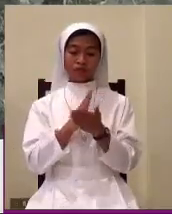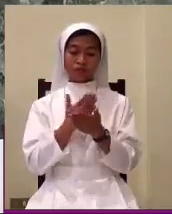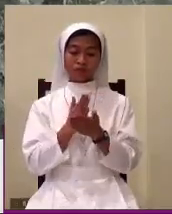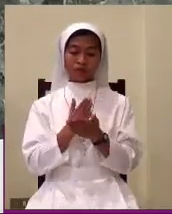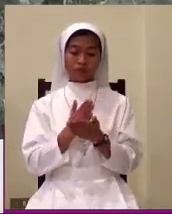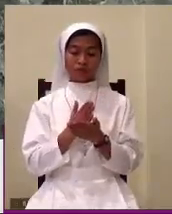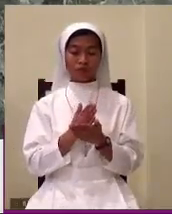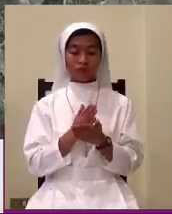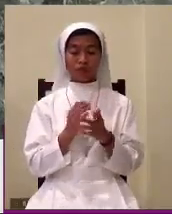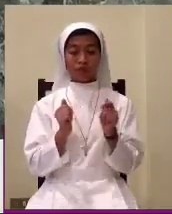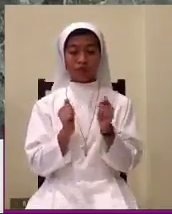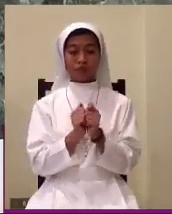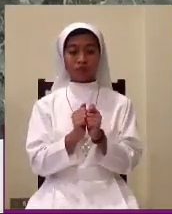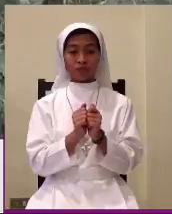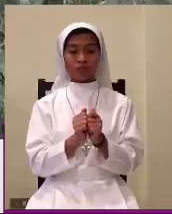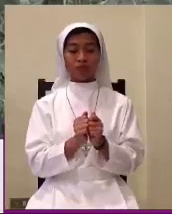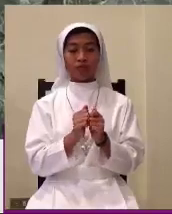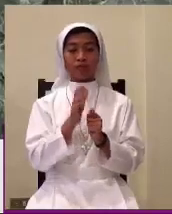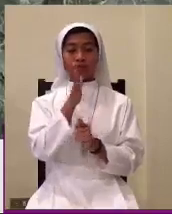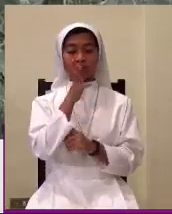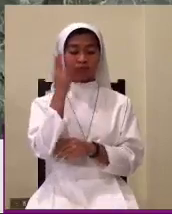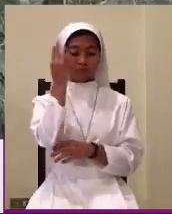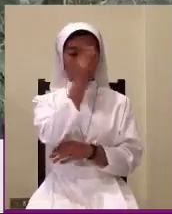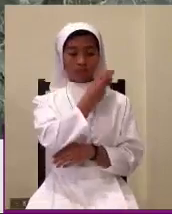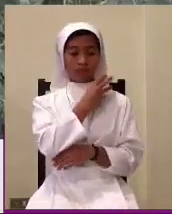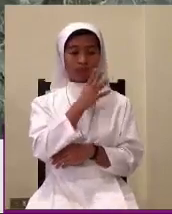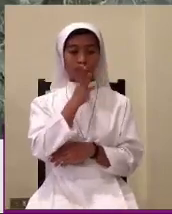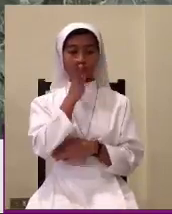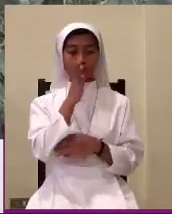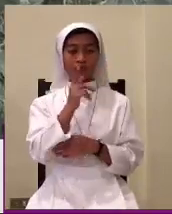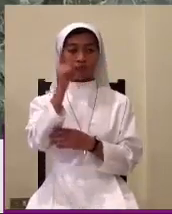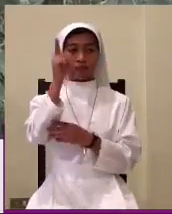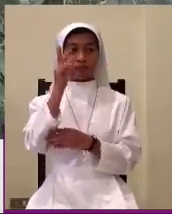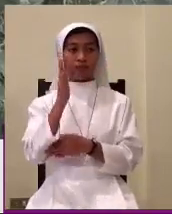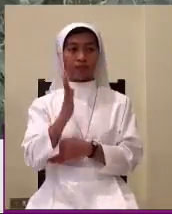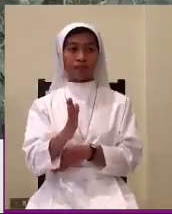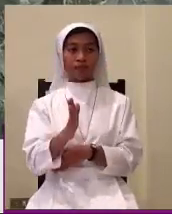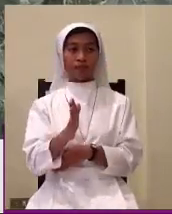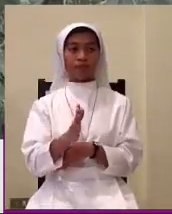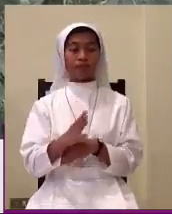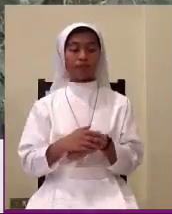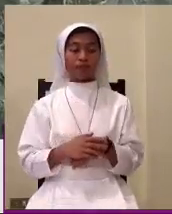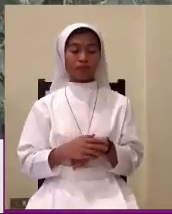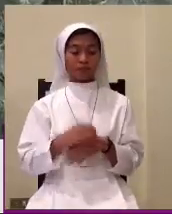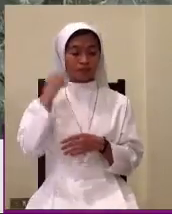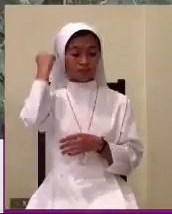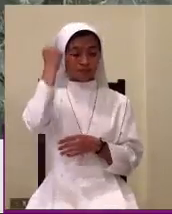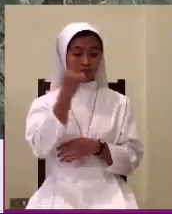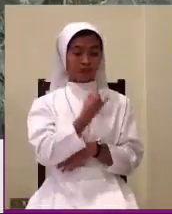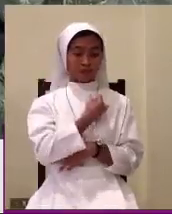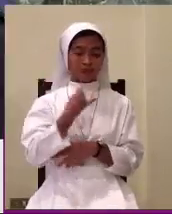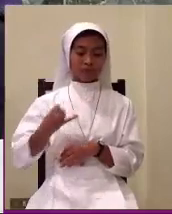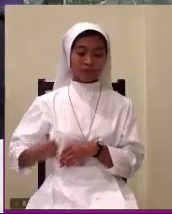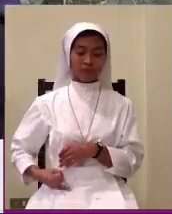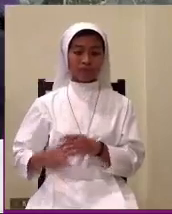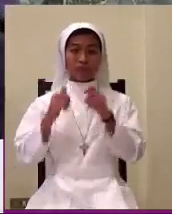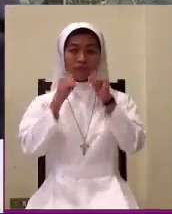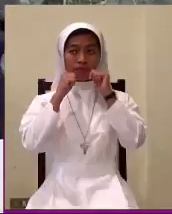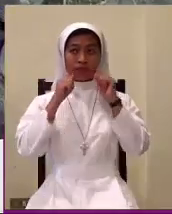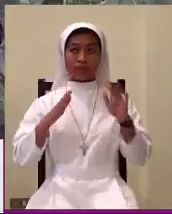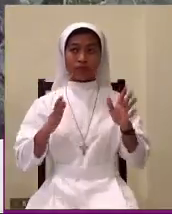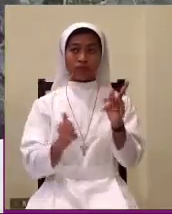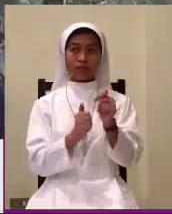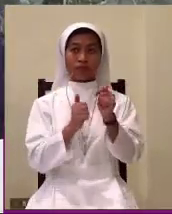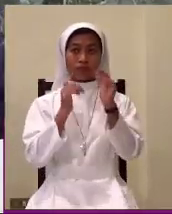with the most blessed Virgin Mary, Mother of God, with blessed Joseph, her spouse, with your blessed apostles and